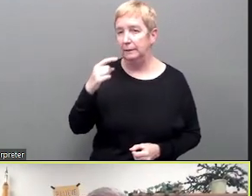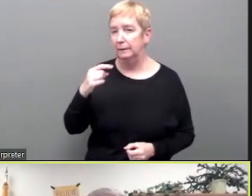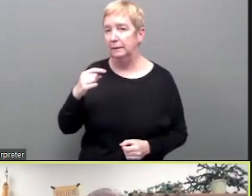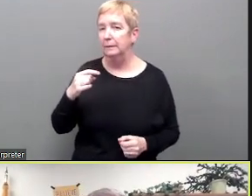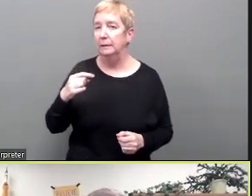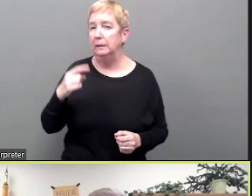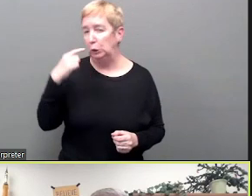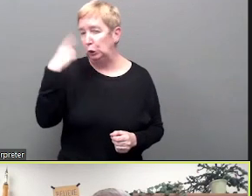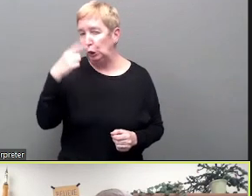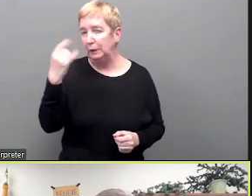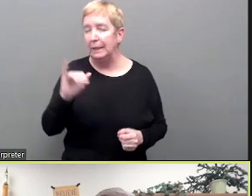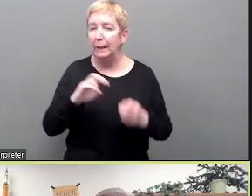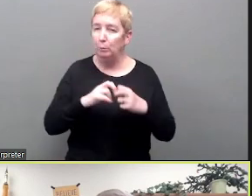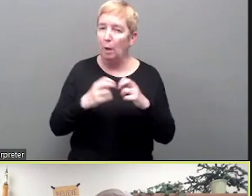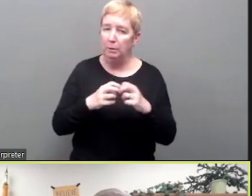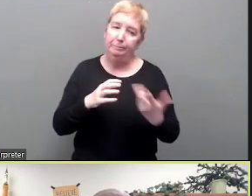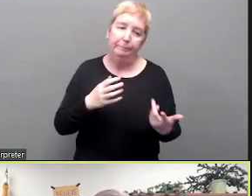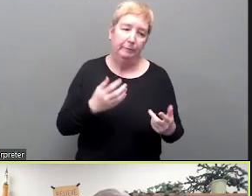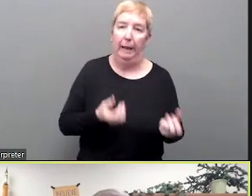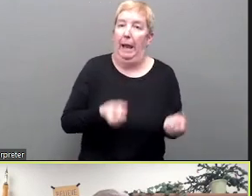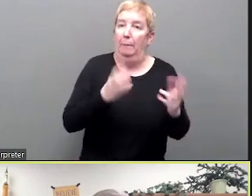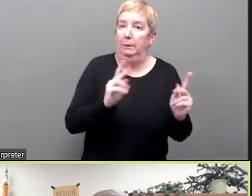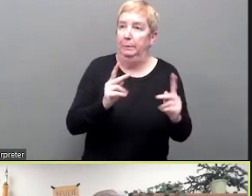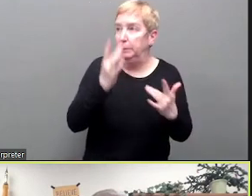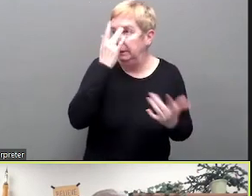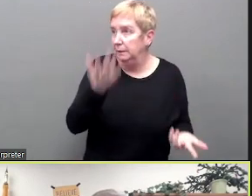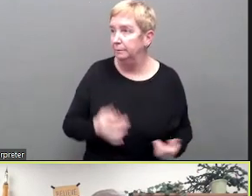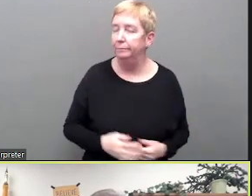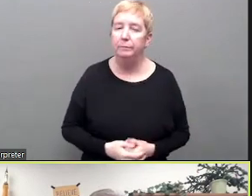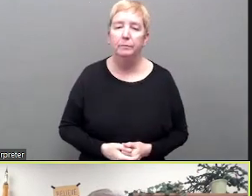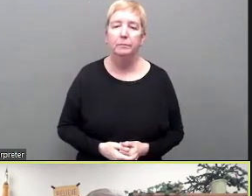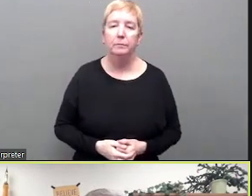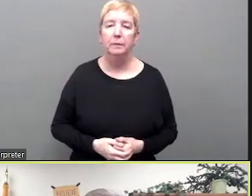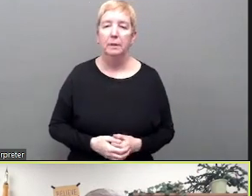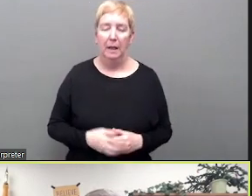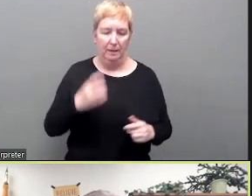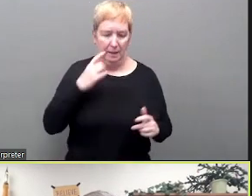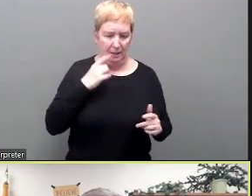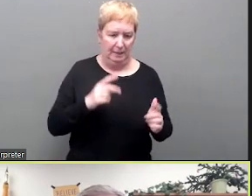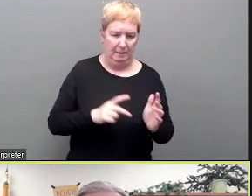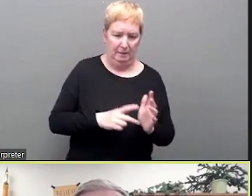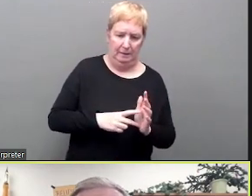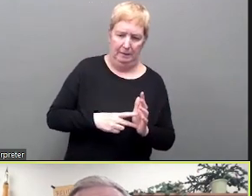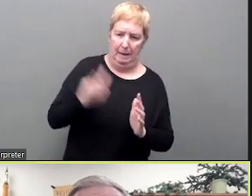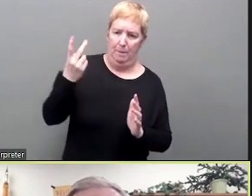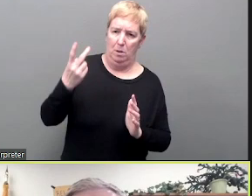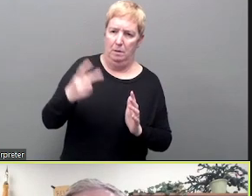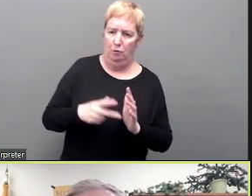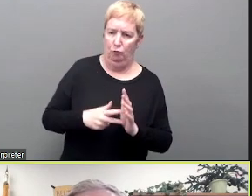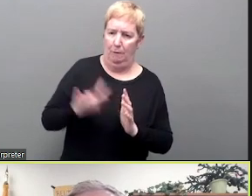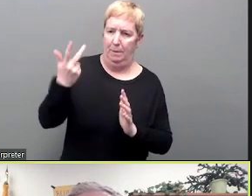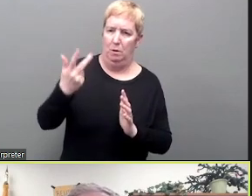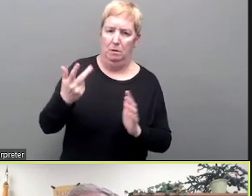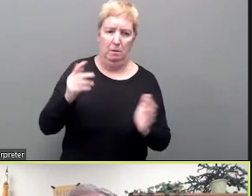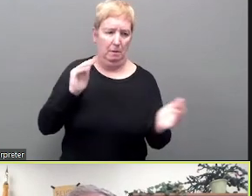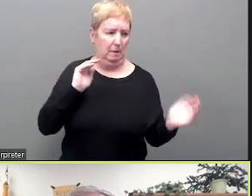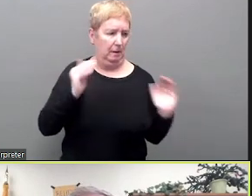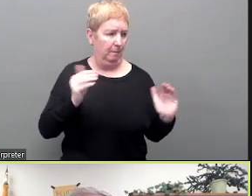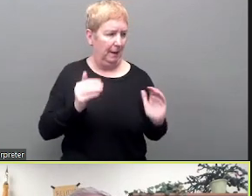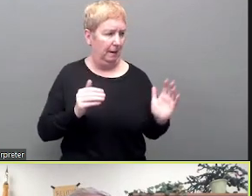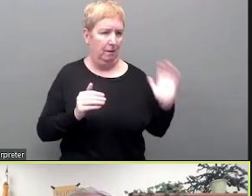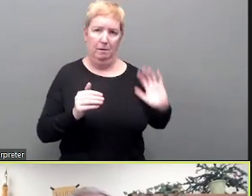here that, it's 2 to 3 times what it was at Delta. And that's what we're seeing in total cases as well.